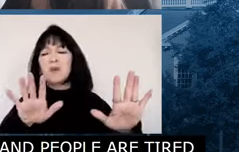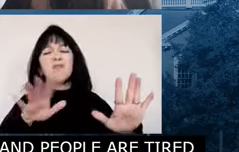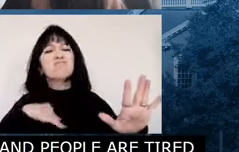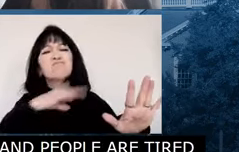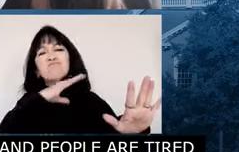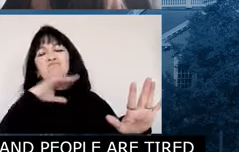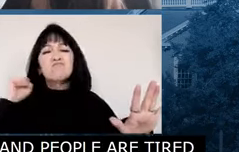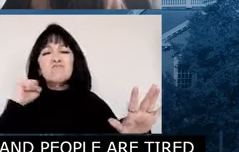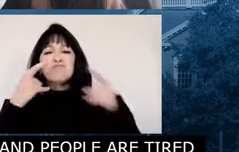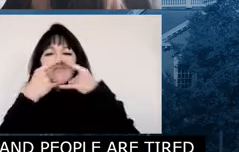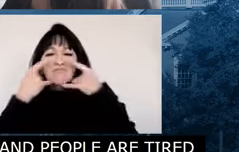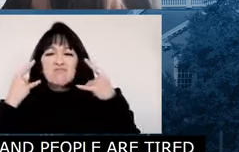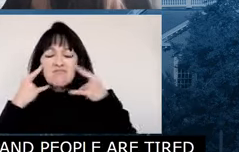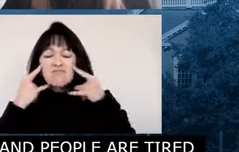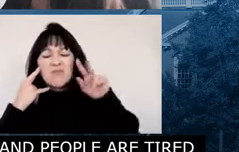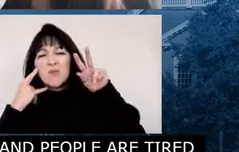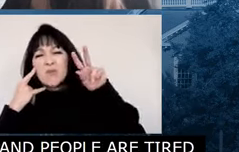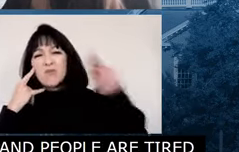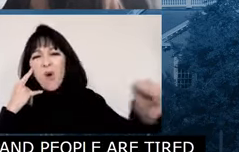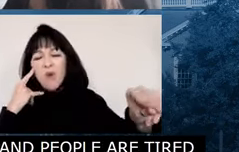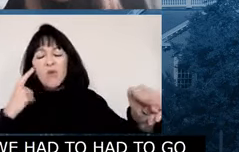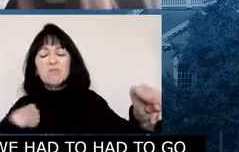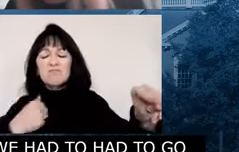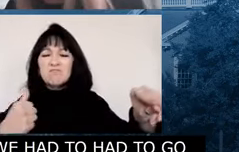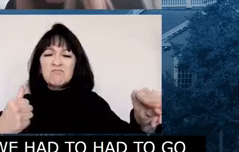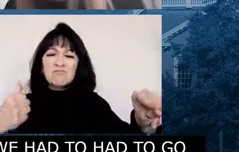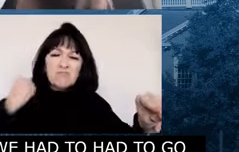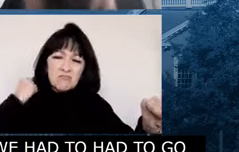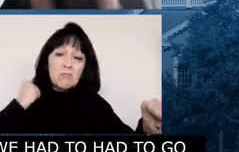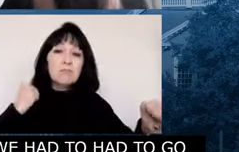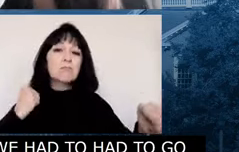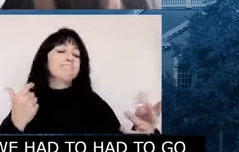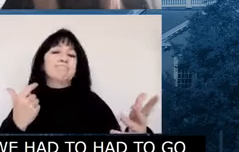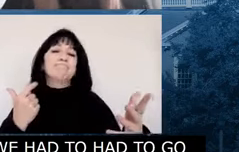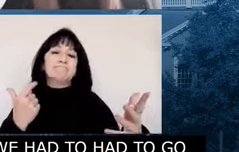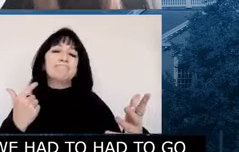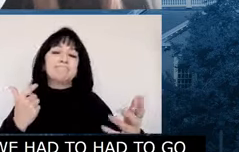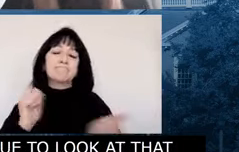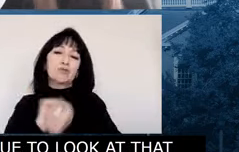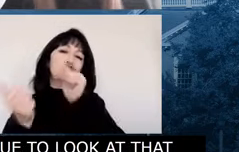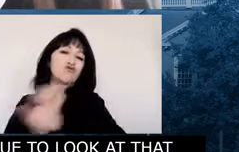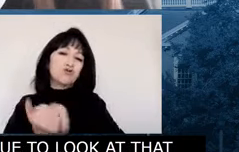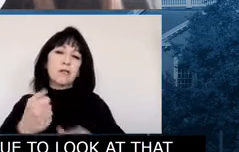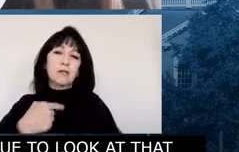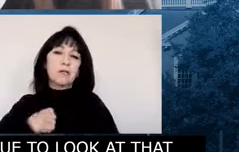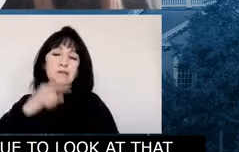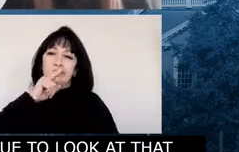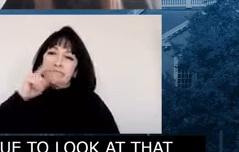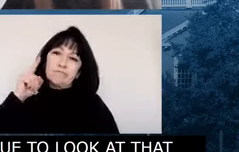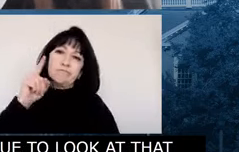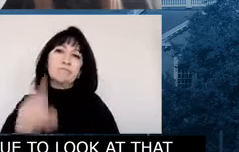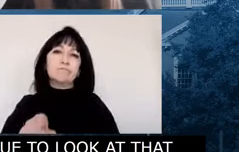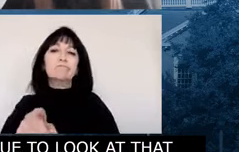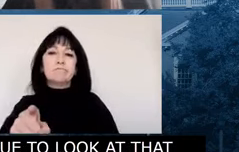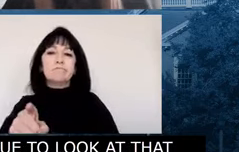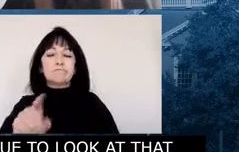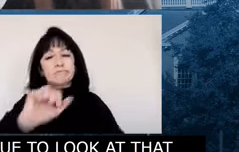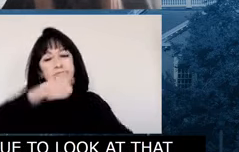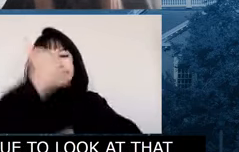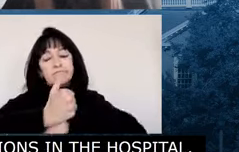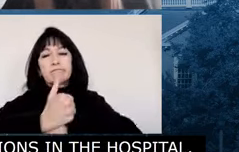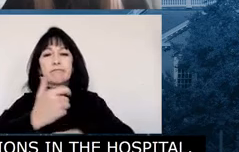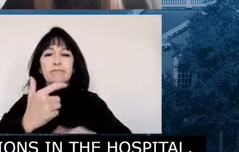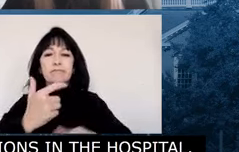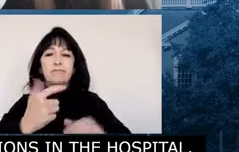and the conditions in the hospital. We have weekly calls with them. AJ and Dr. Rattay will be on, as will